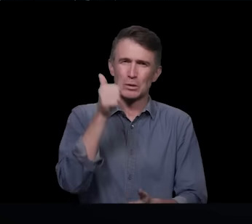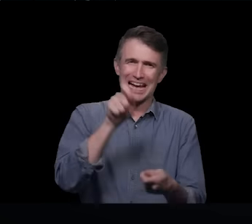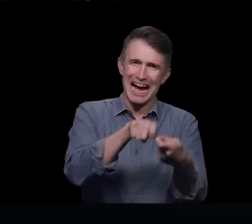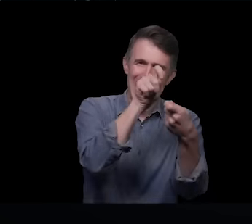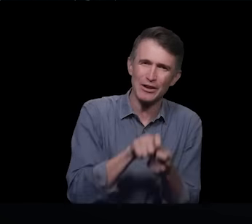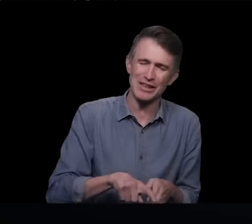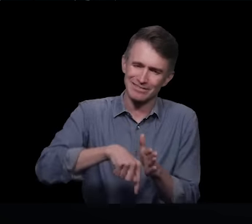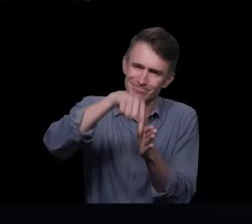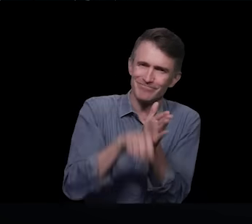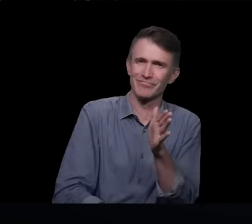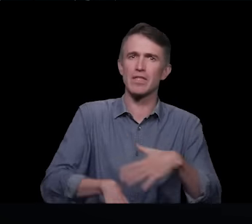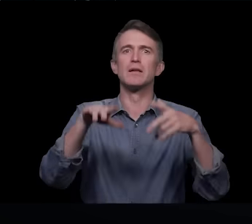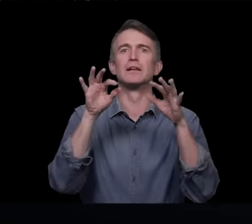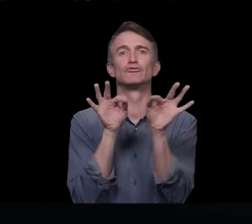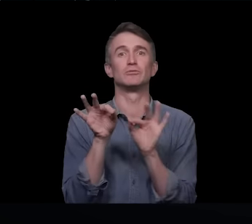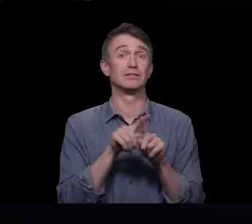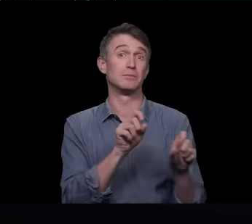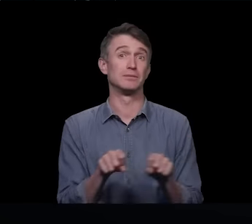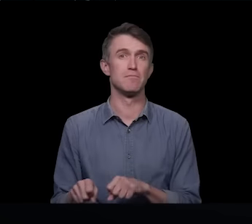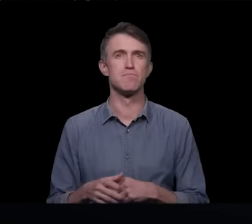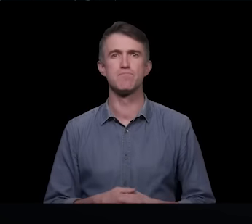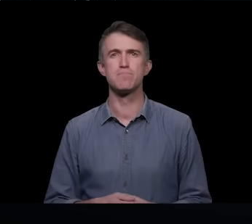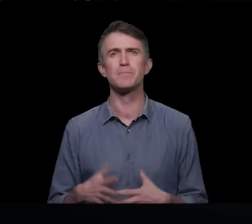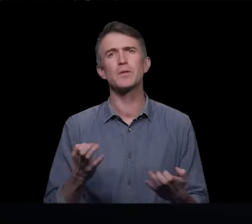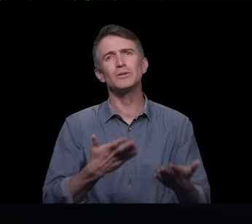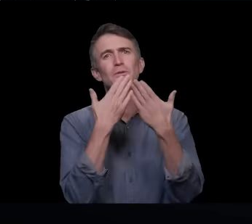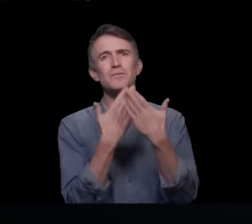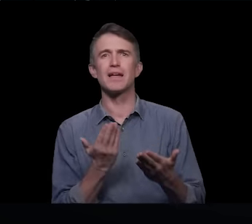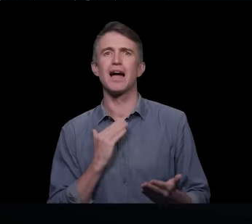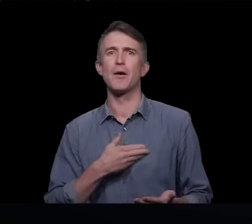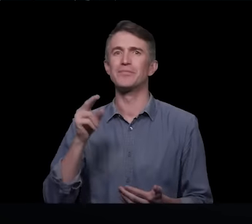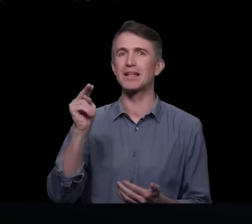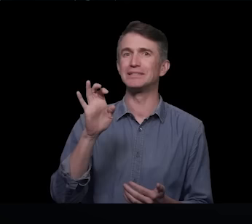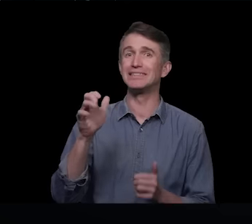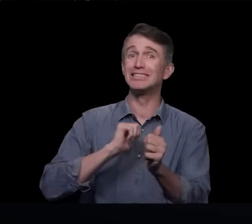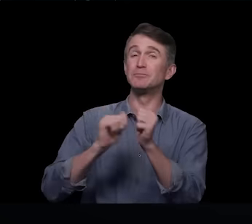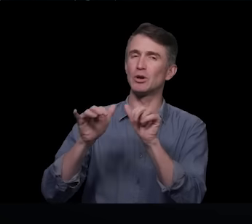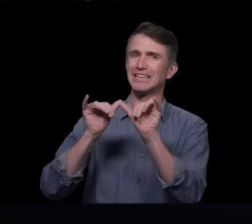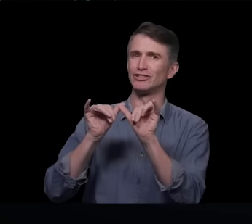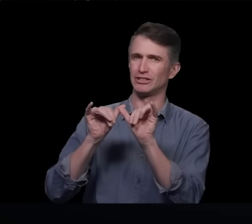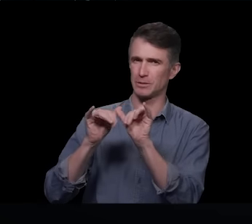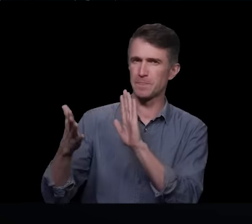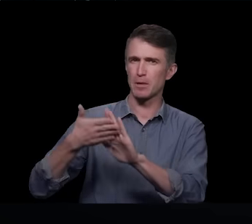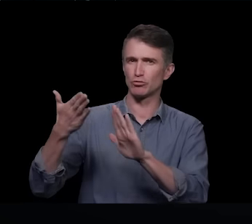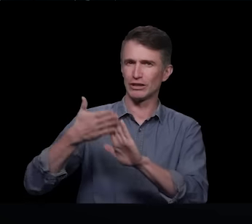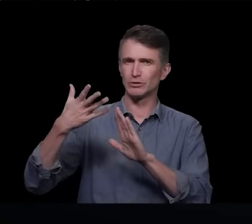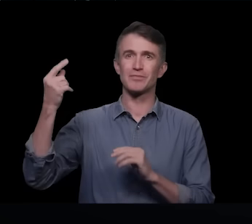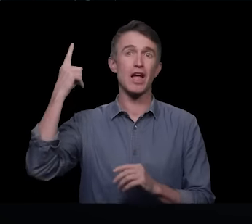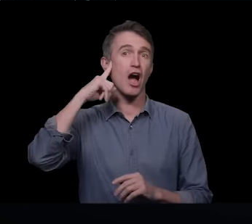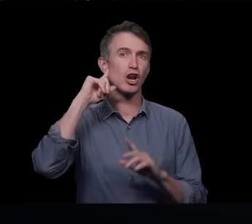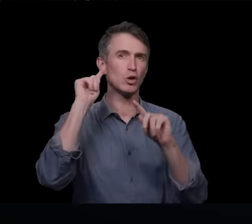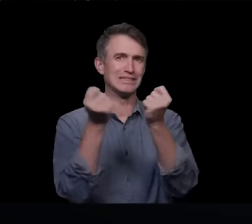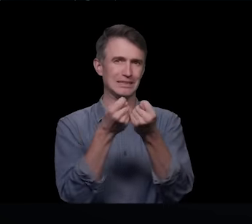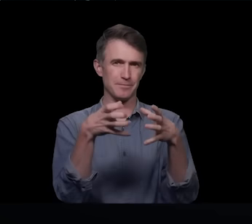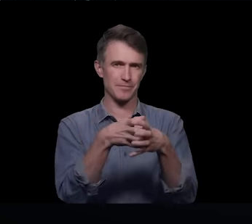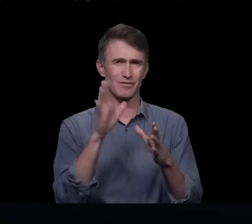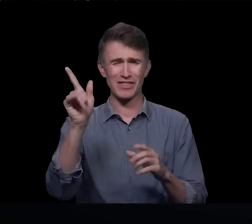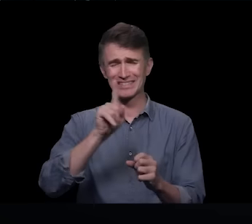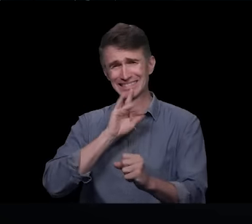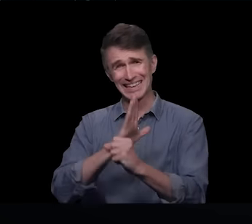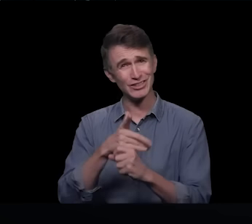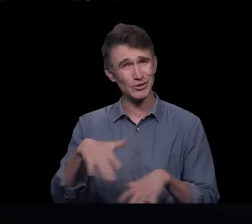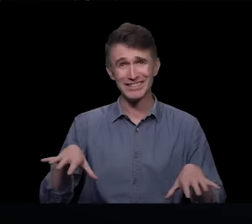accurate and in-depth descriptions as possible. I also want to thank our NBC Sports engineering, operations, and audio teams for